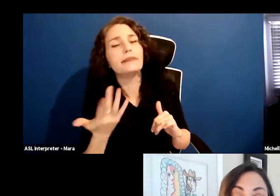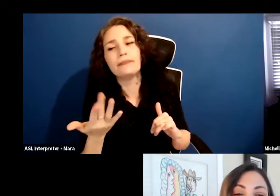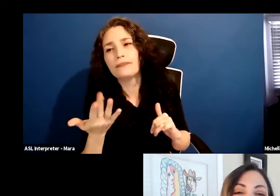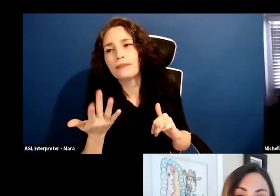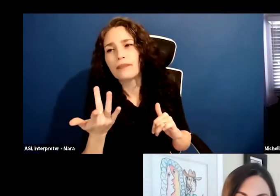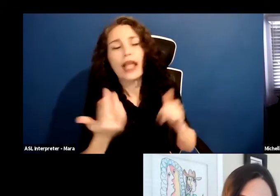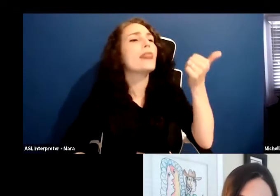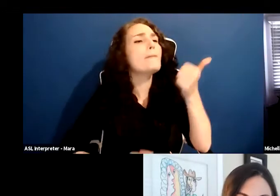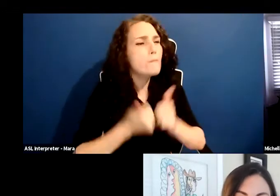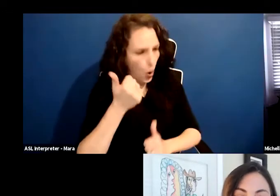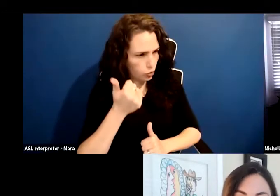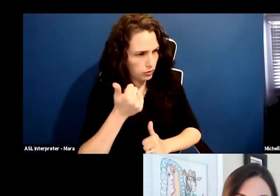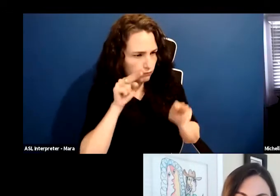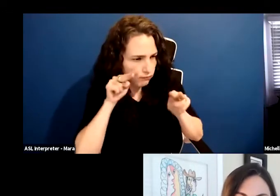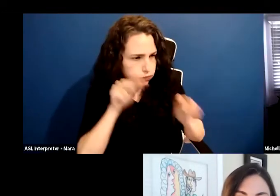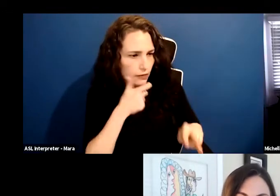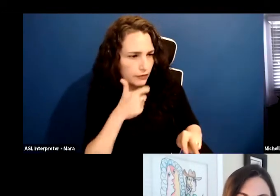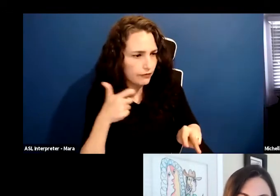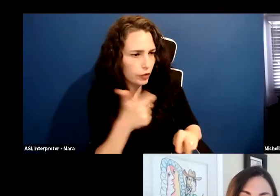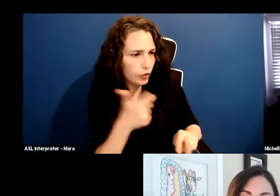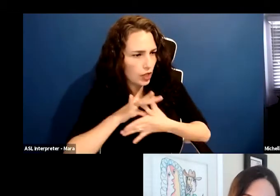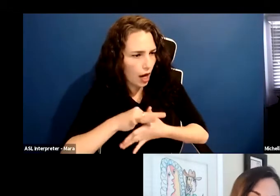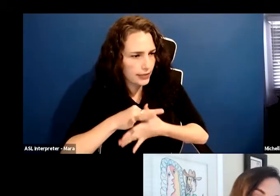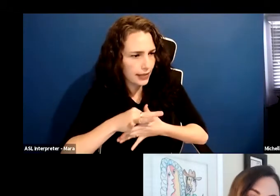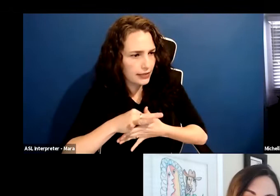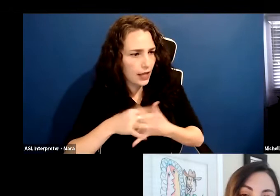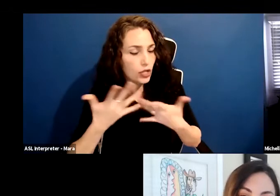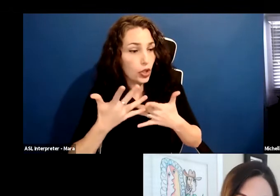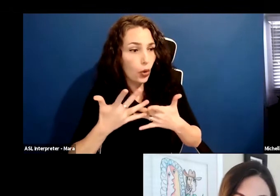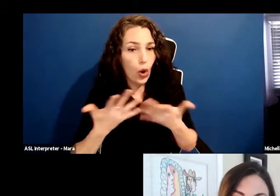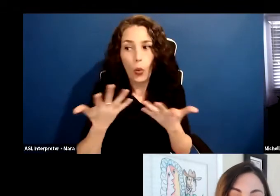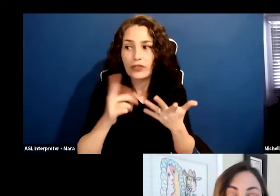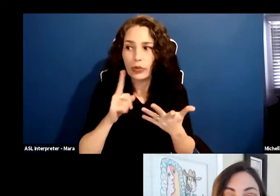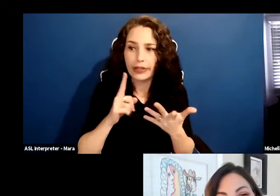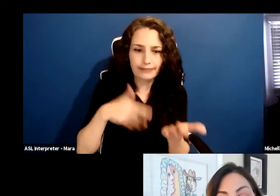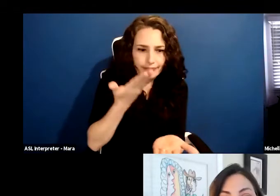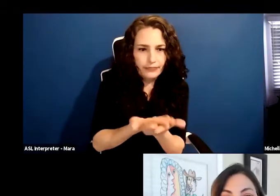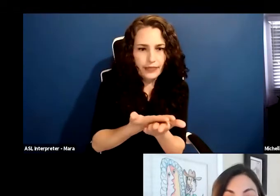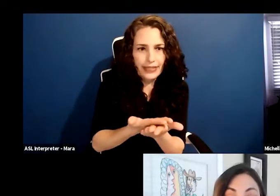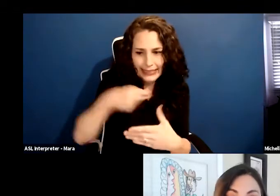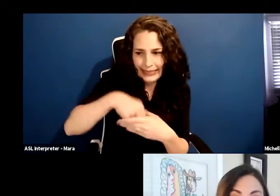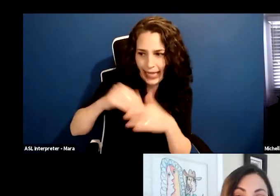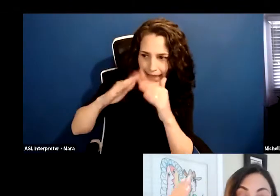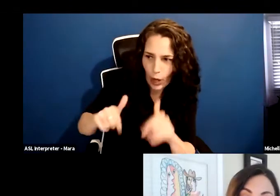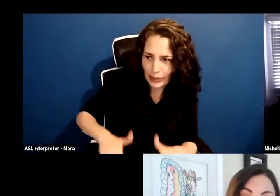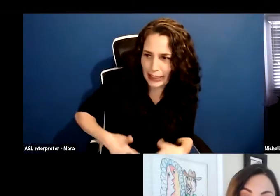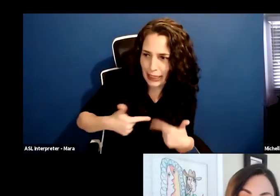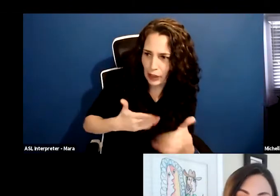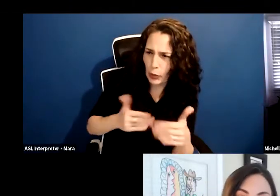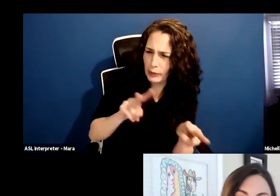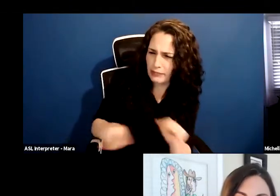the most viewed content. So we can really take a look at content that's making its way into living rooms versus content that's produced that